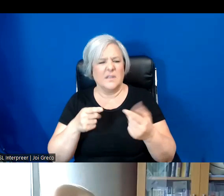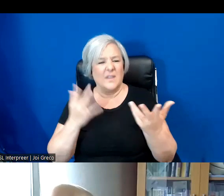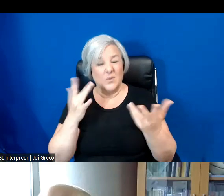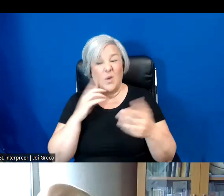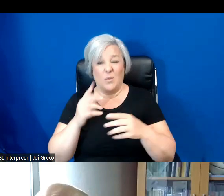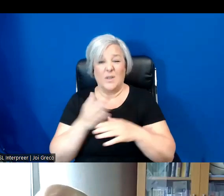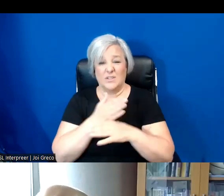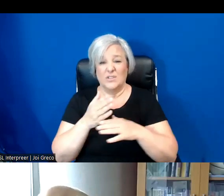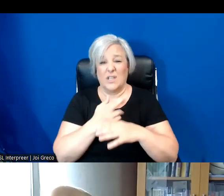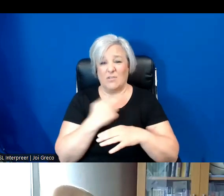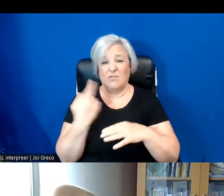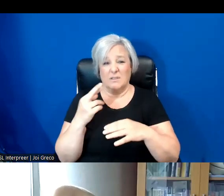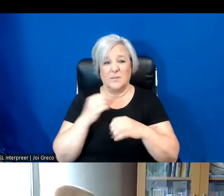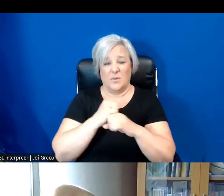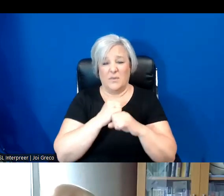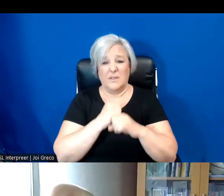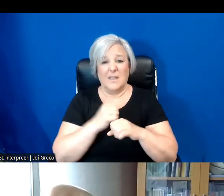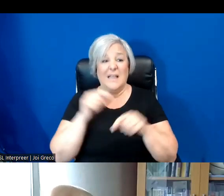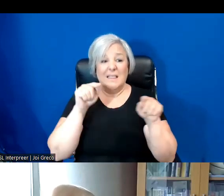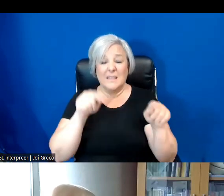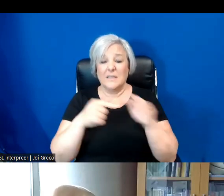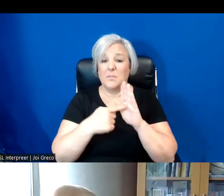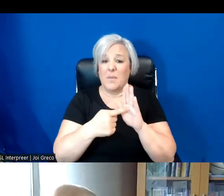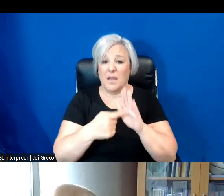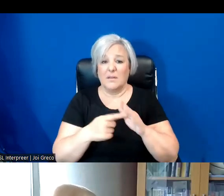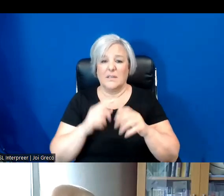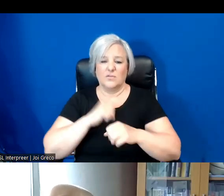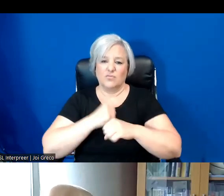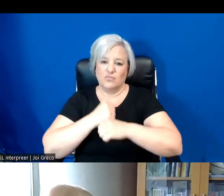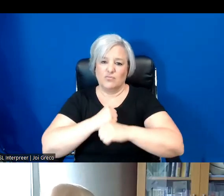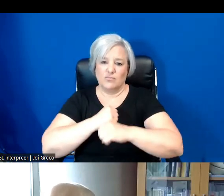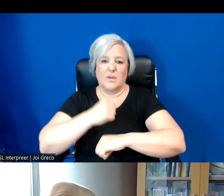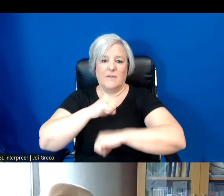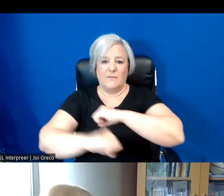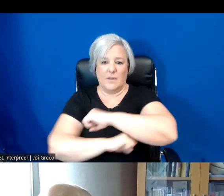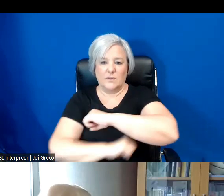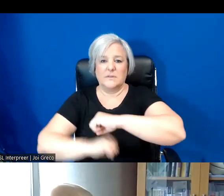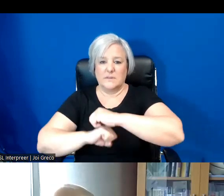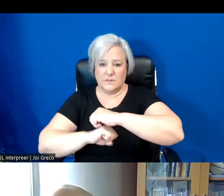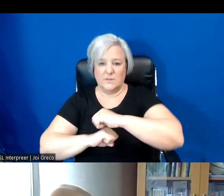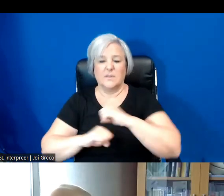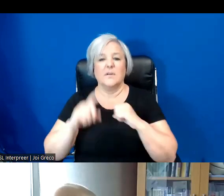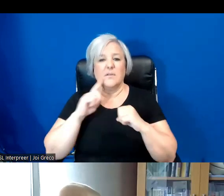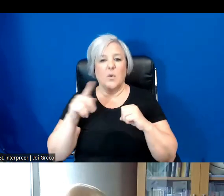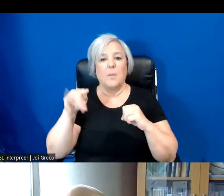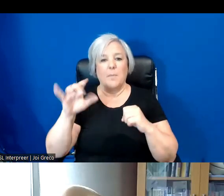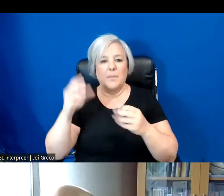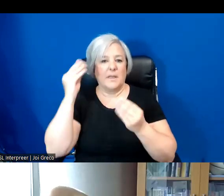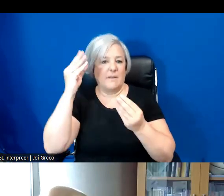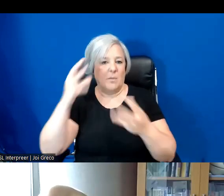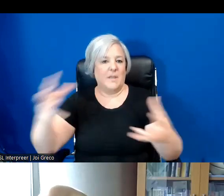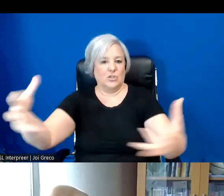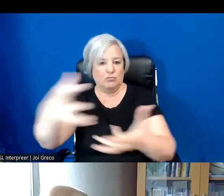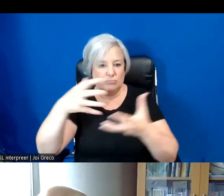factors. The public health model is built upon having a strong foundation of public health data or population-based data. And